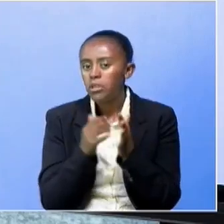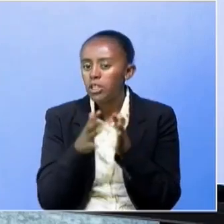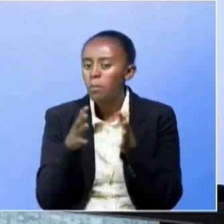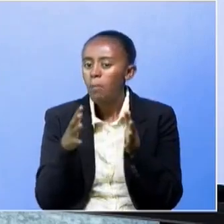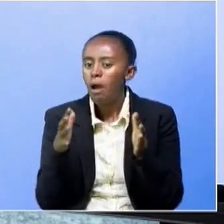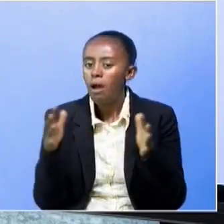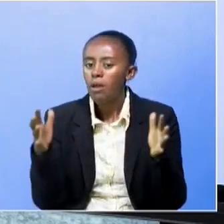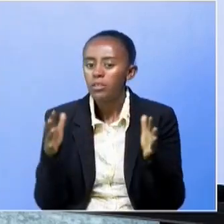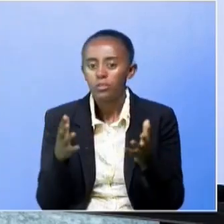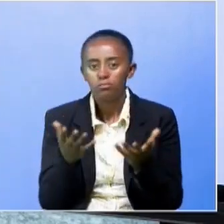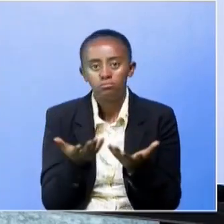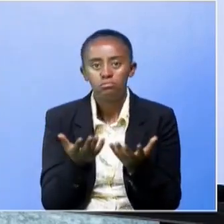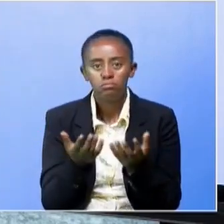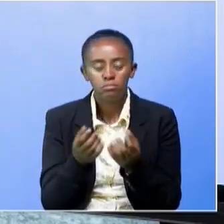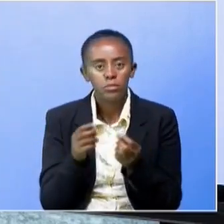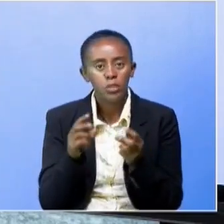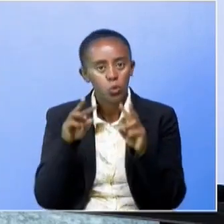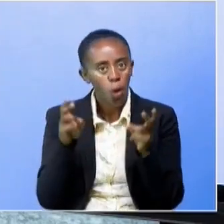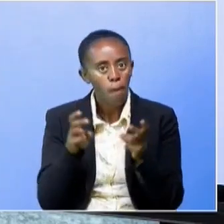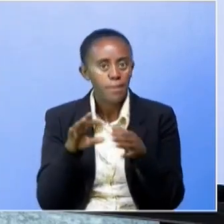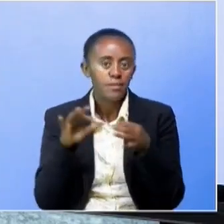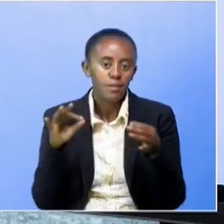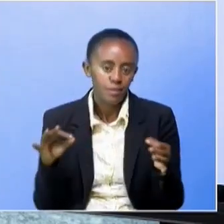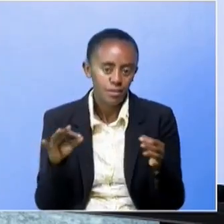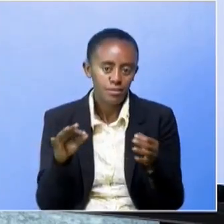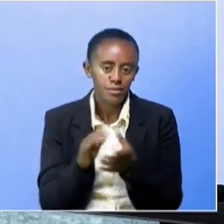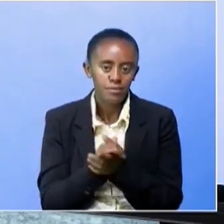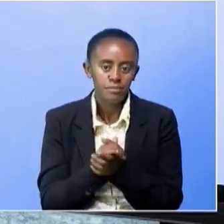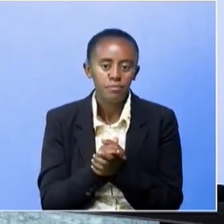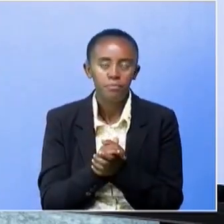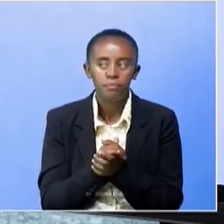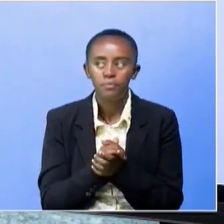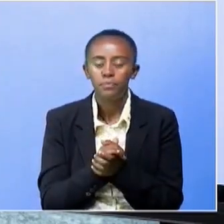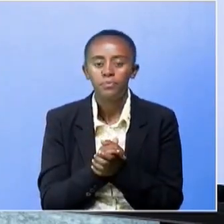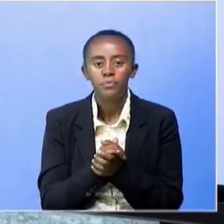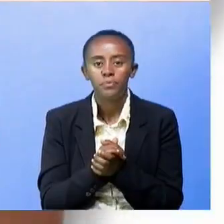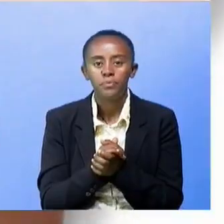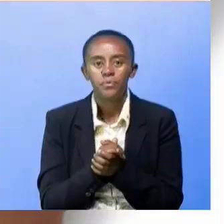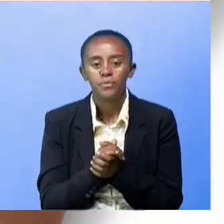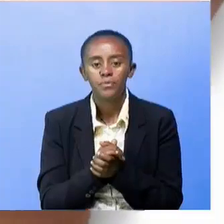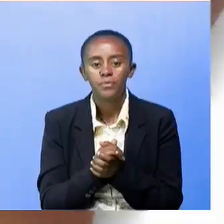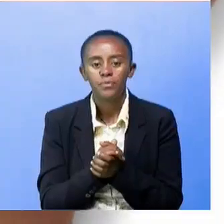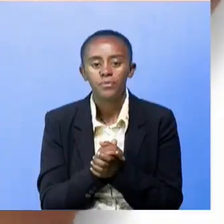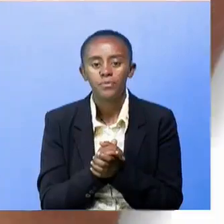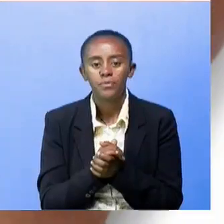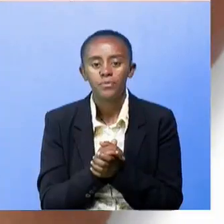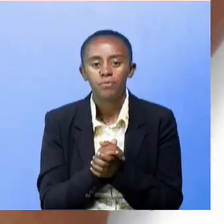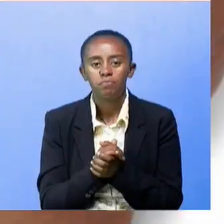more on the topic sentence. It